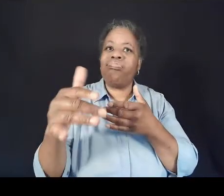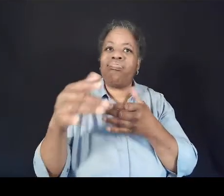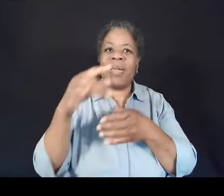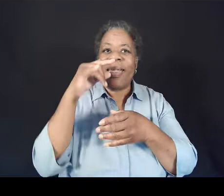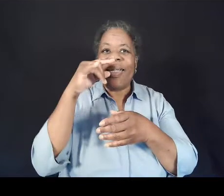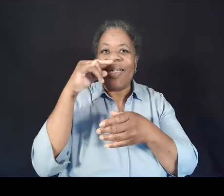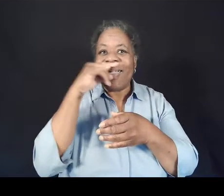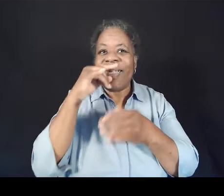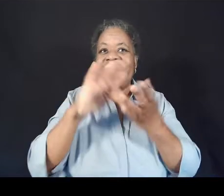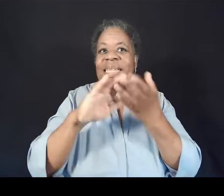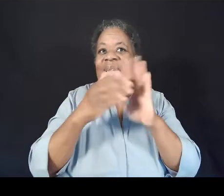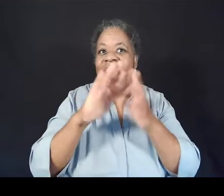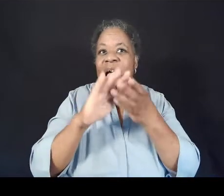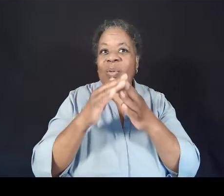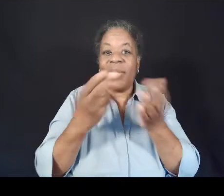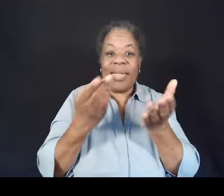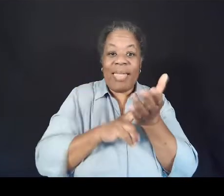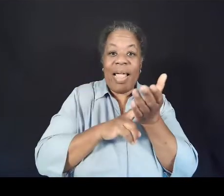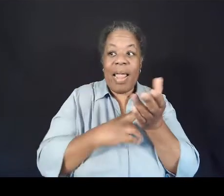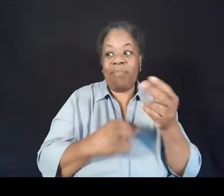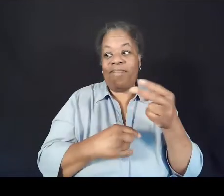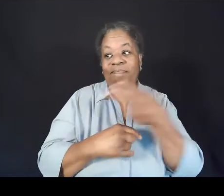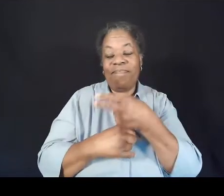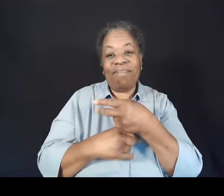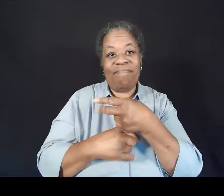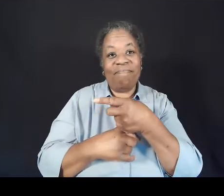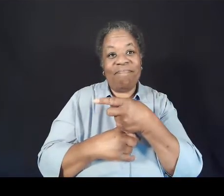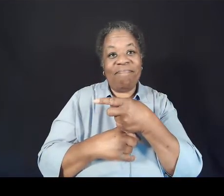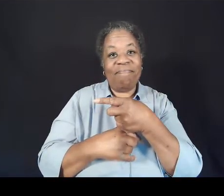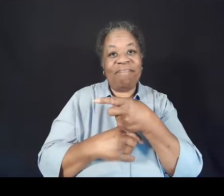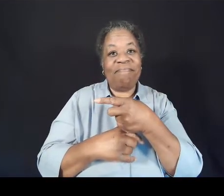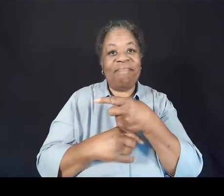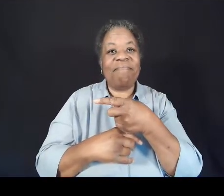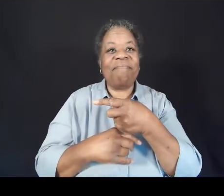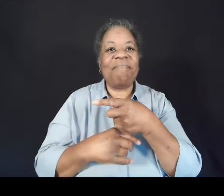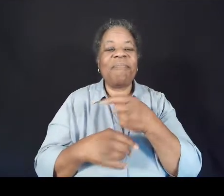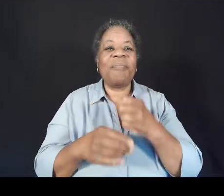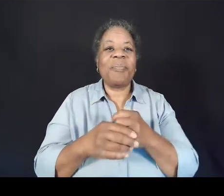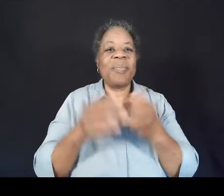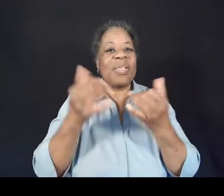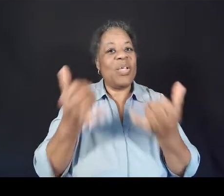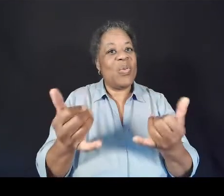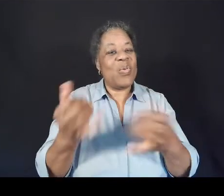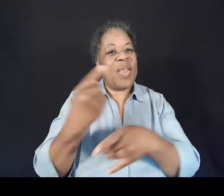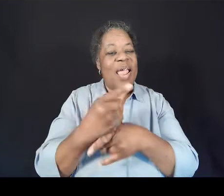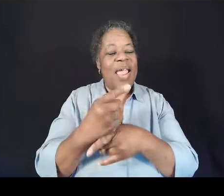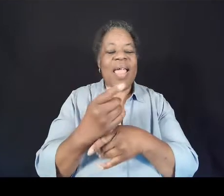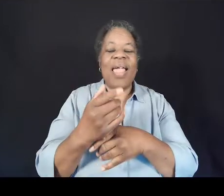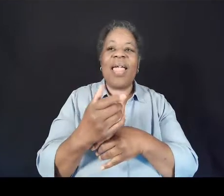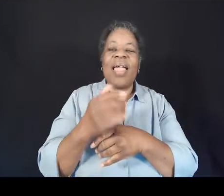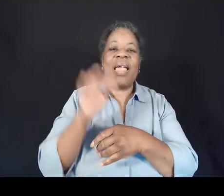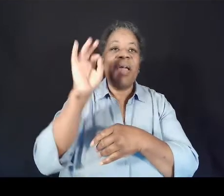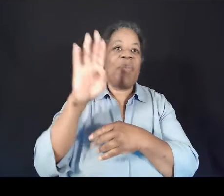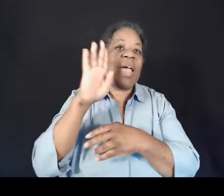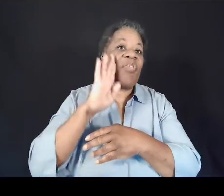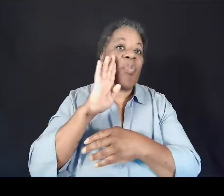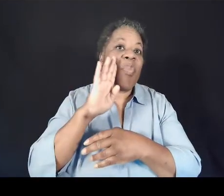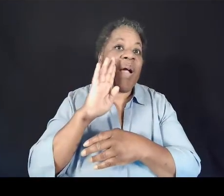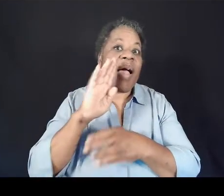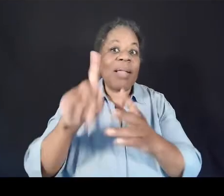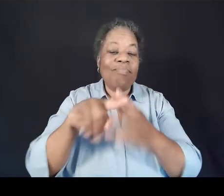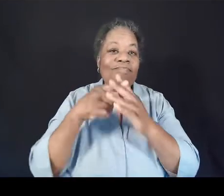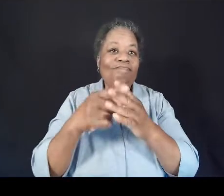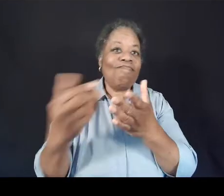to grace.org/servenextgen to sign up to serve. Today, Pastor Bryan will be kicking us off on our new summer series,